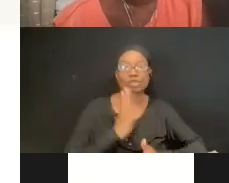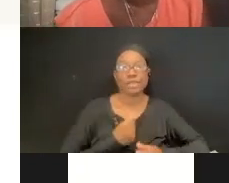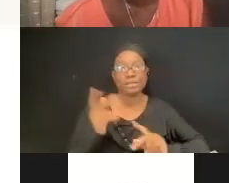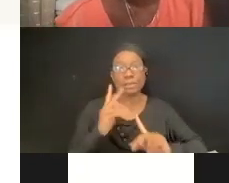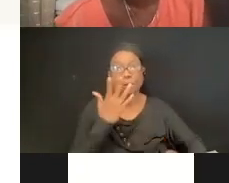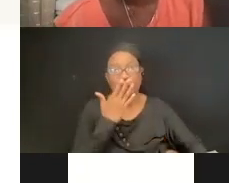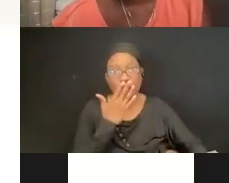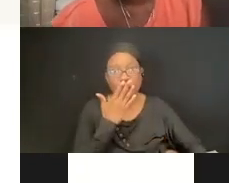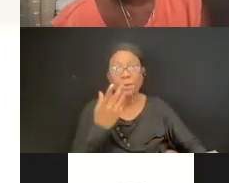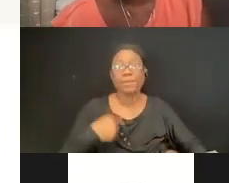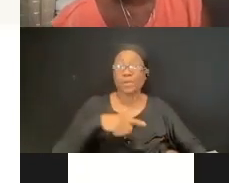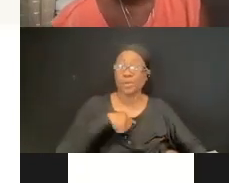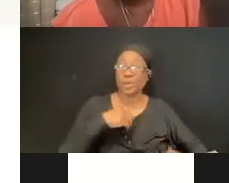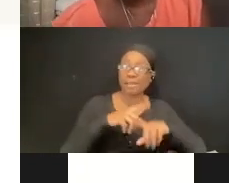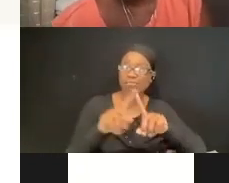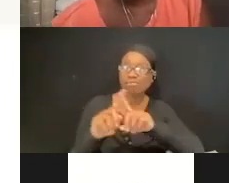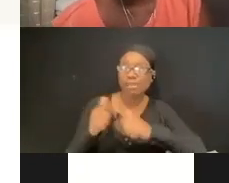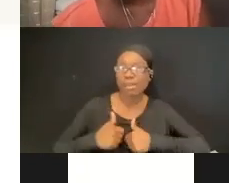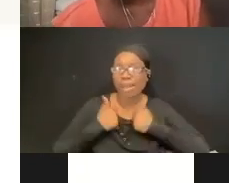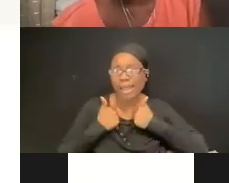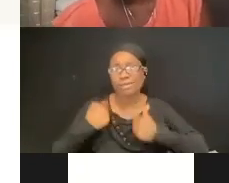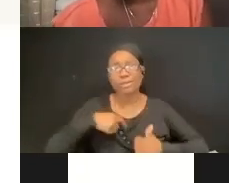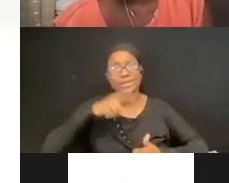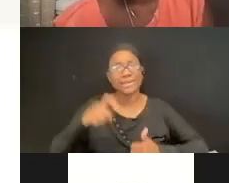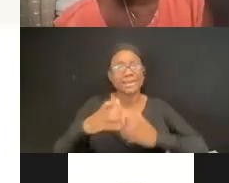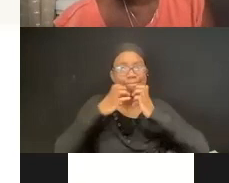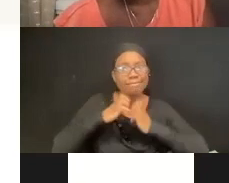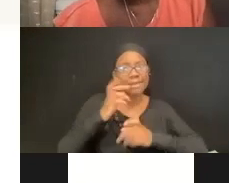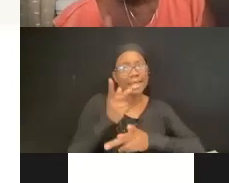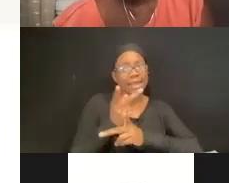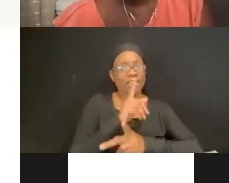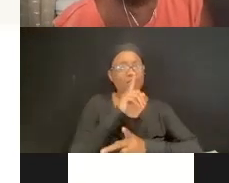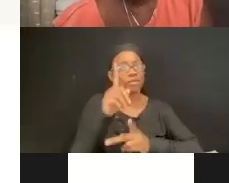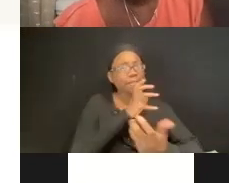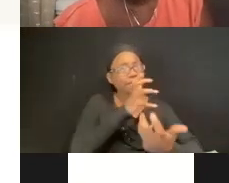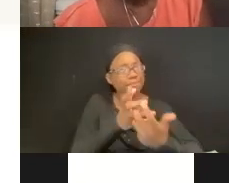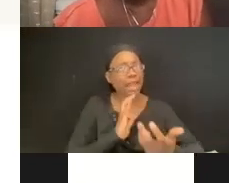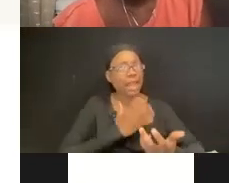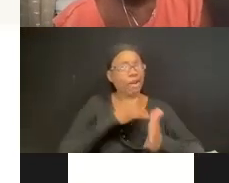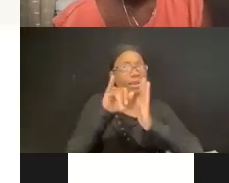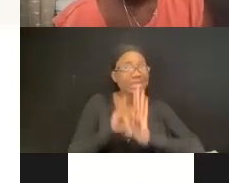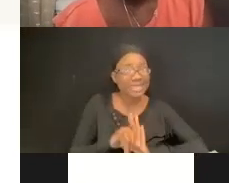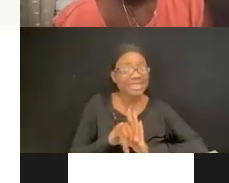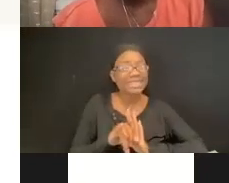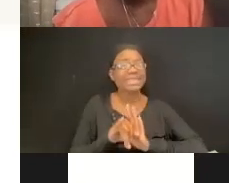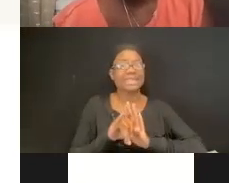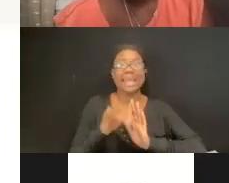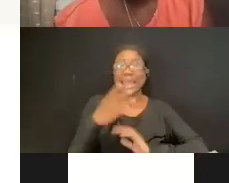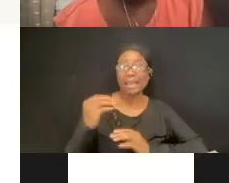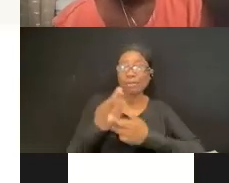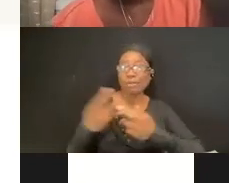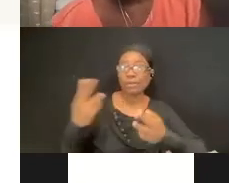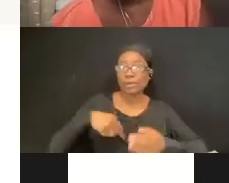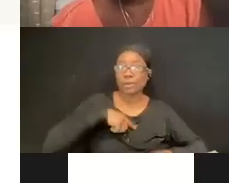is specific to the kind of resources that we need. And so a lot of the things that are available to